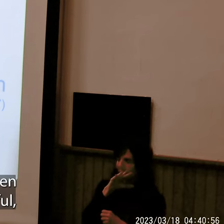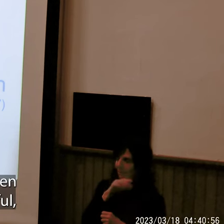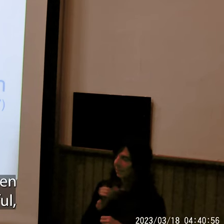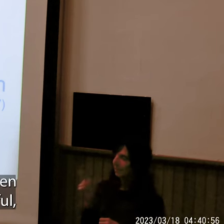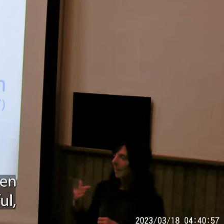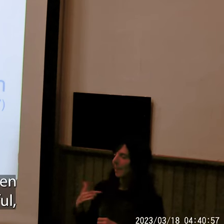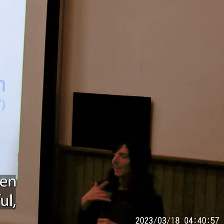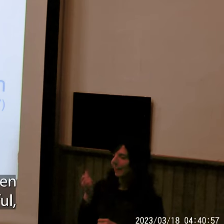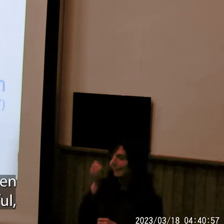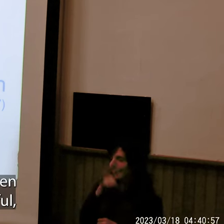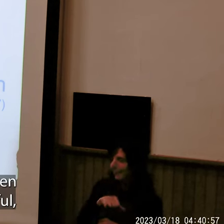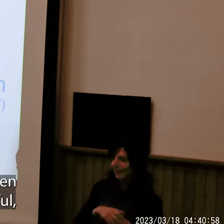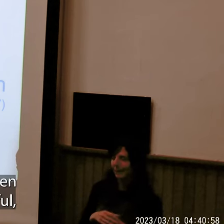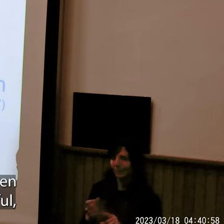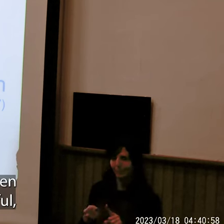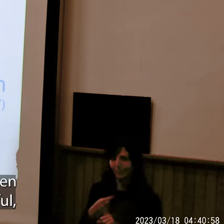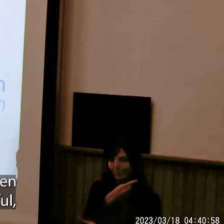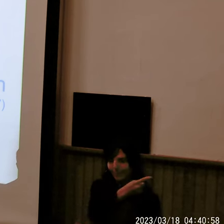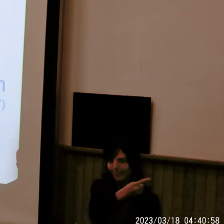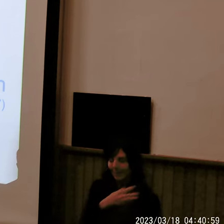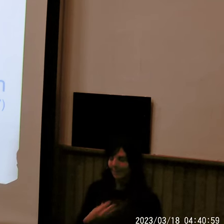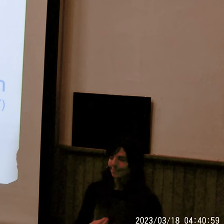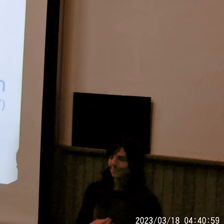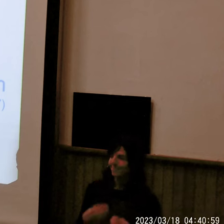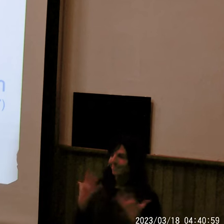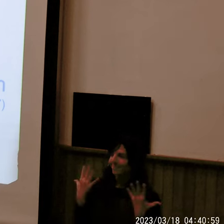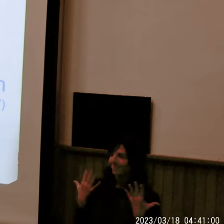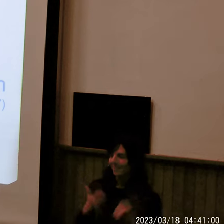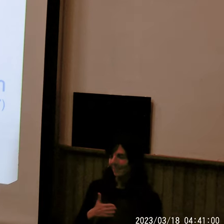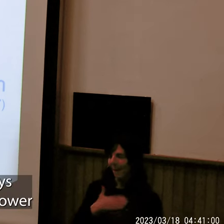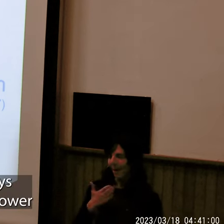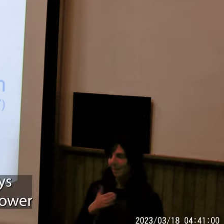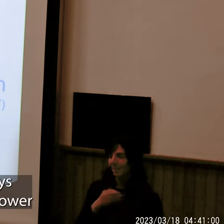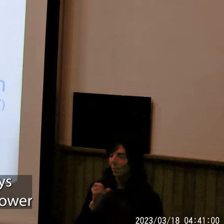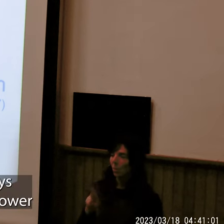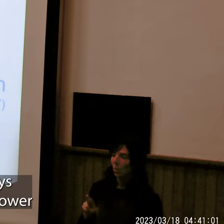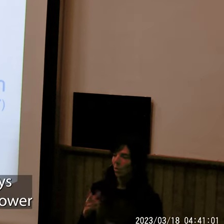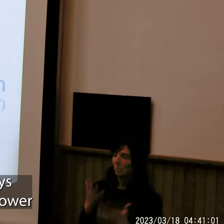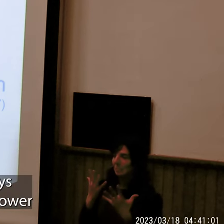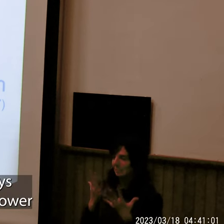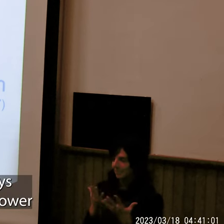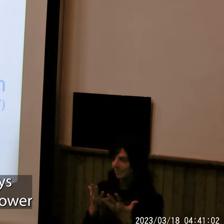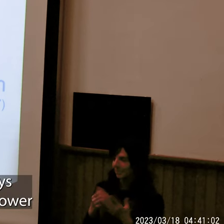are often silly and absurd, ecstatic and joyful, broken and mournful,